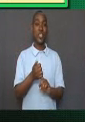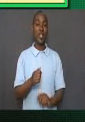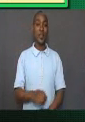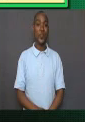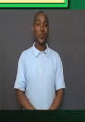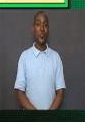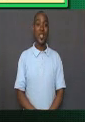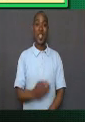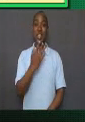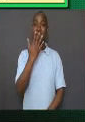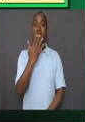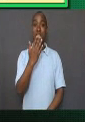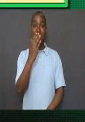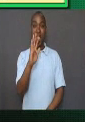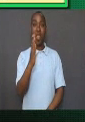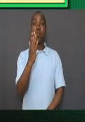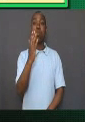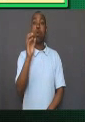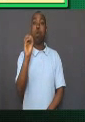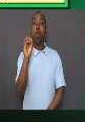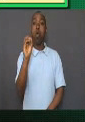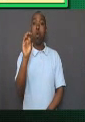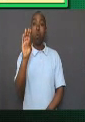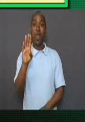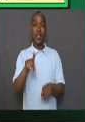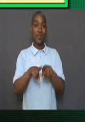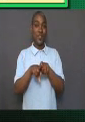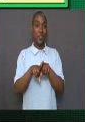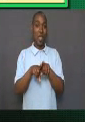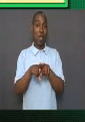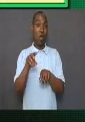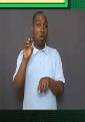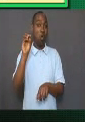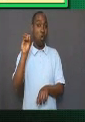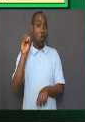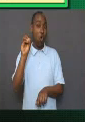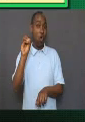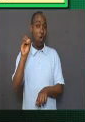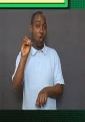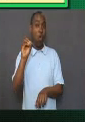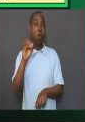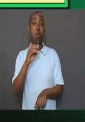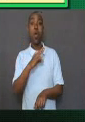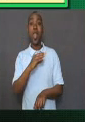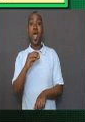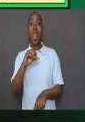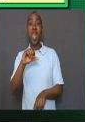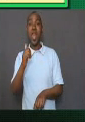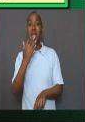Type O blood is compatible with all the other blood